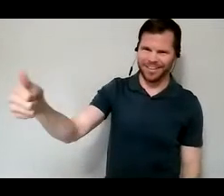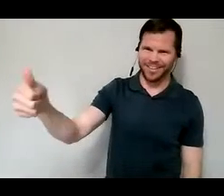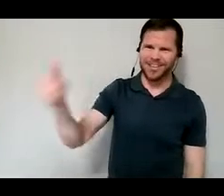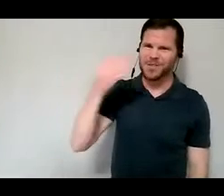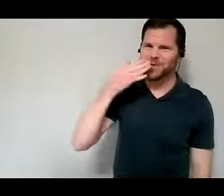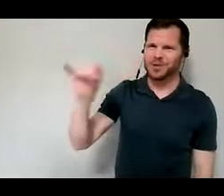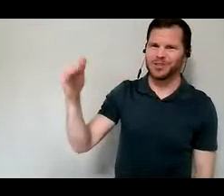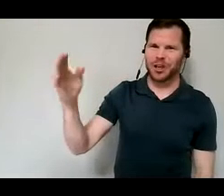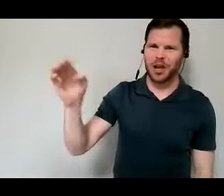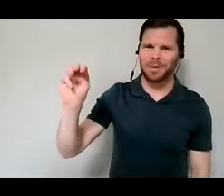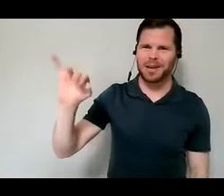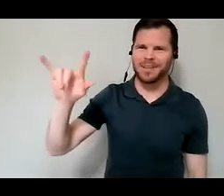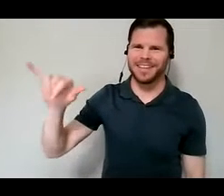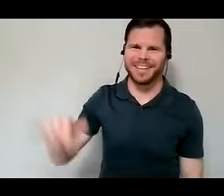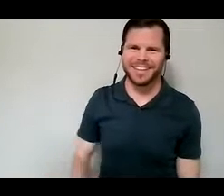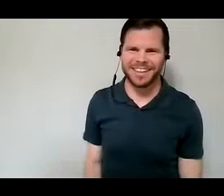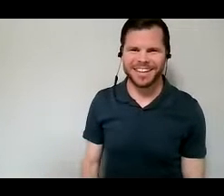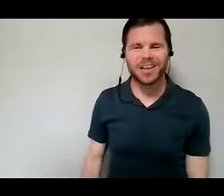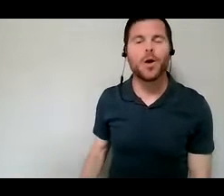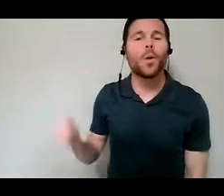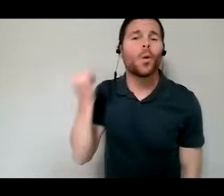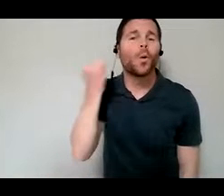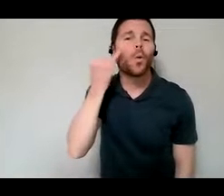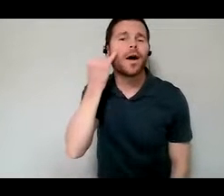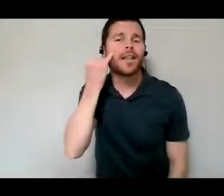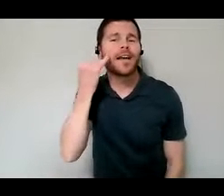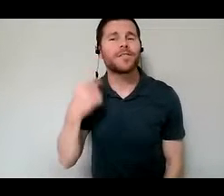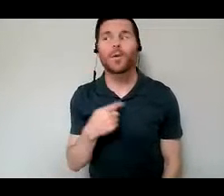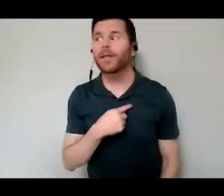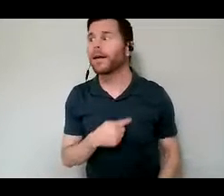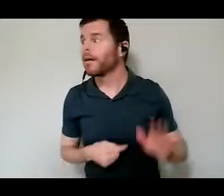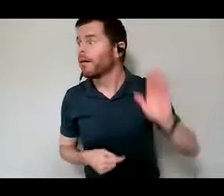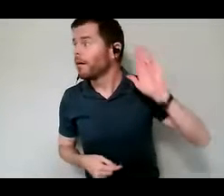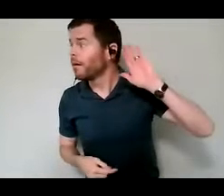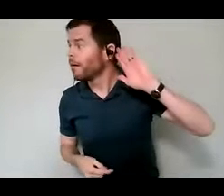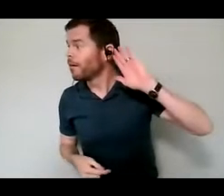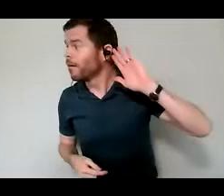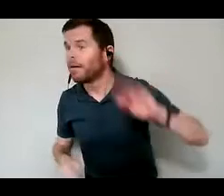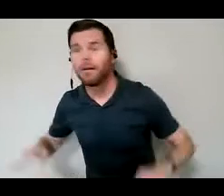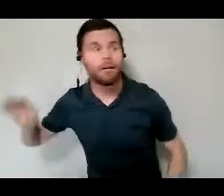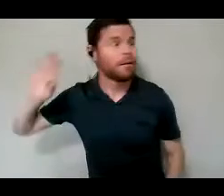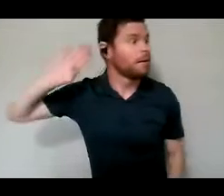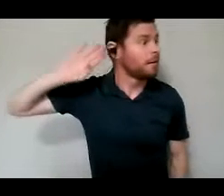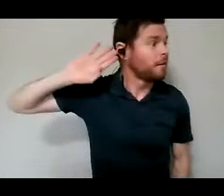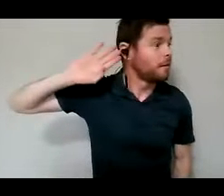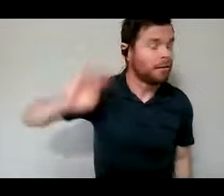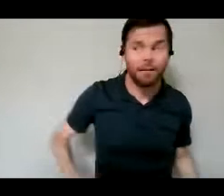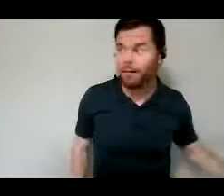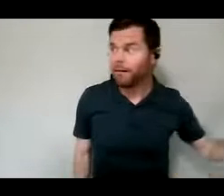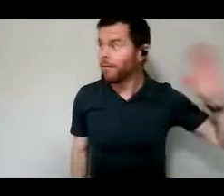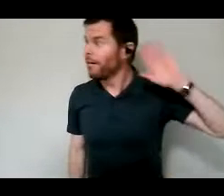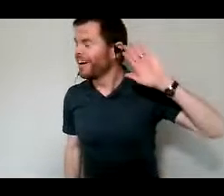Awesome. What if we were like, Emily? Emily. Oh, let's do it again.